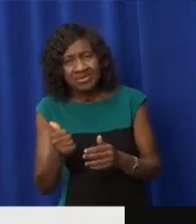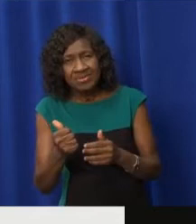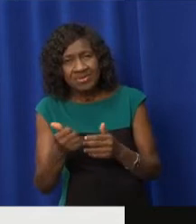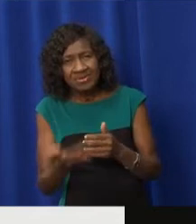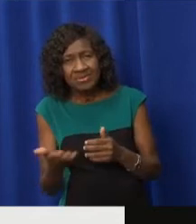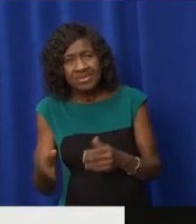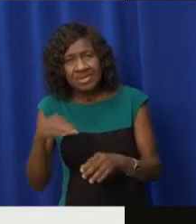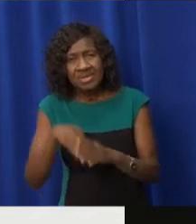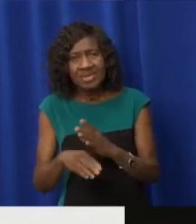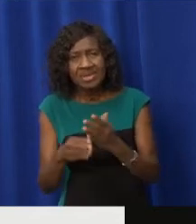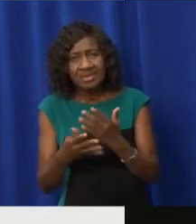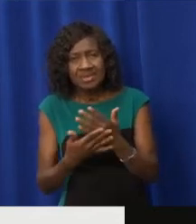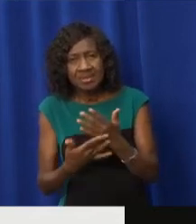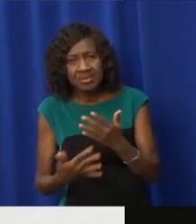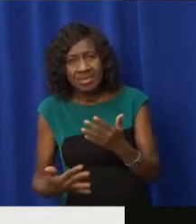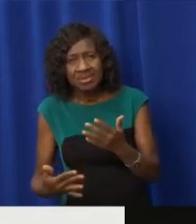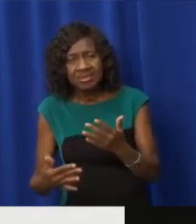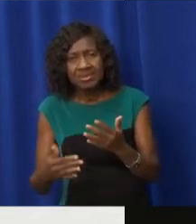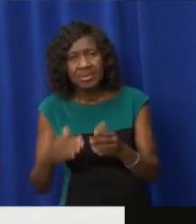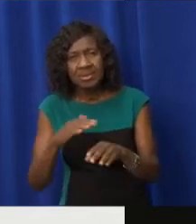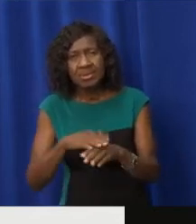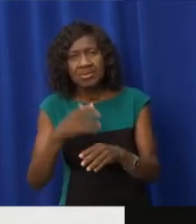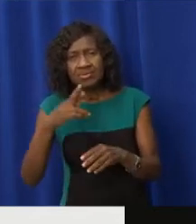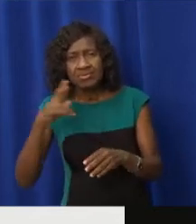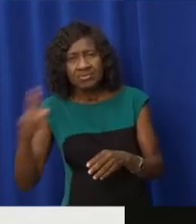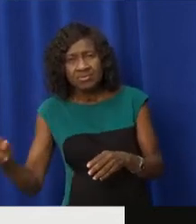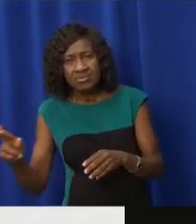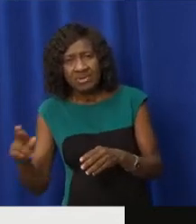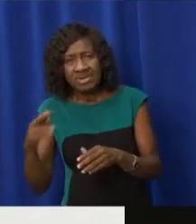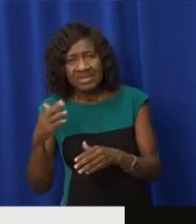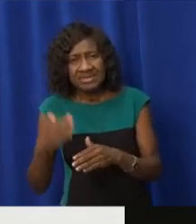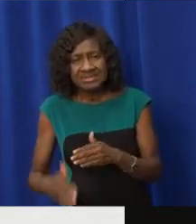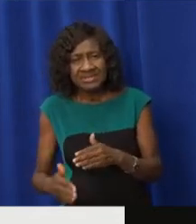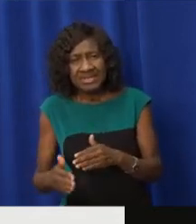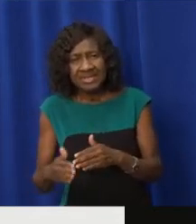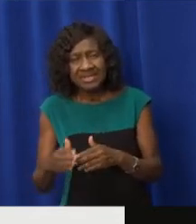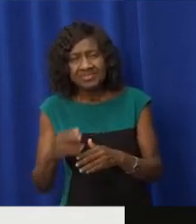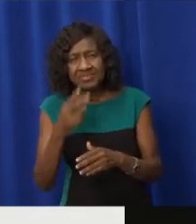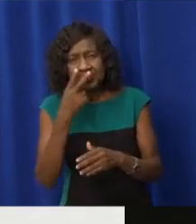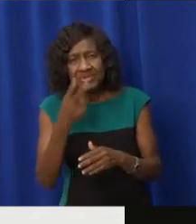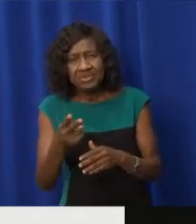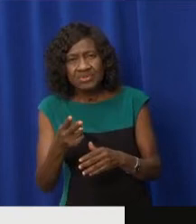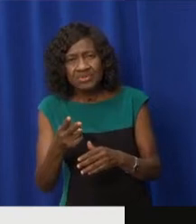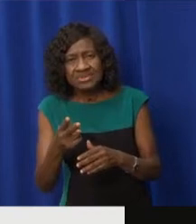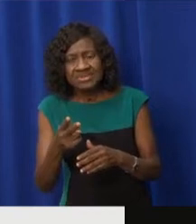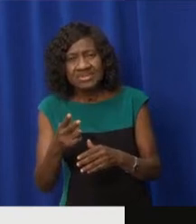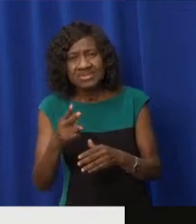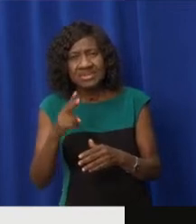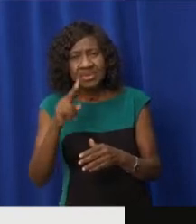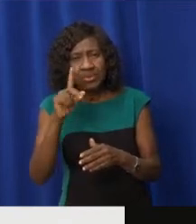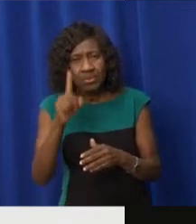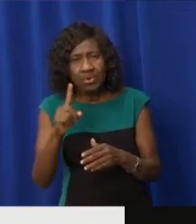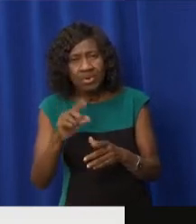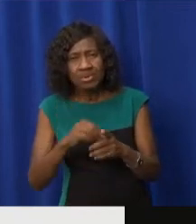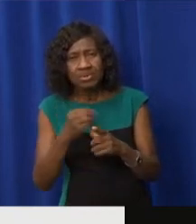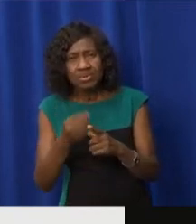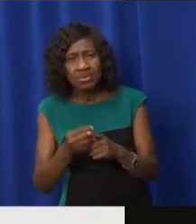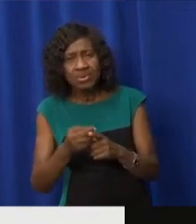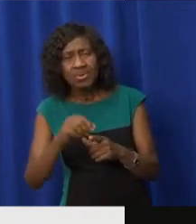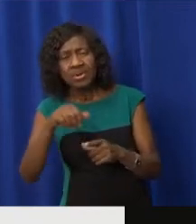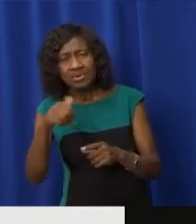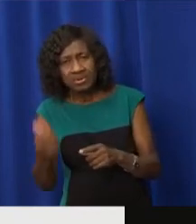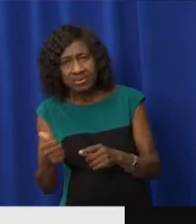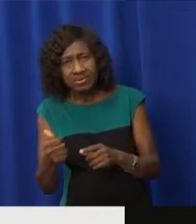we can see towards the right-hand side of the graph, we have IgM rise first, and then IgG rise later.